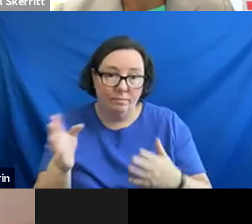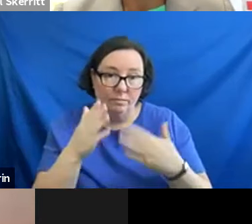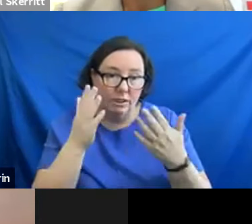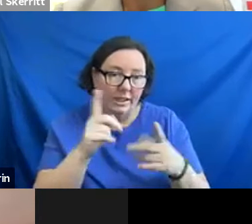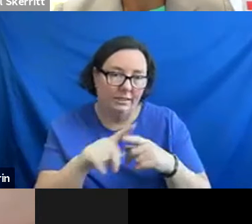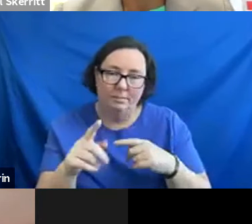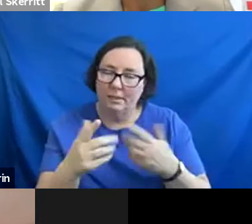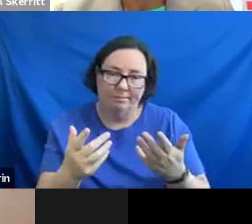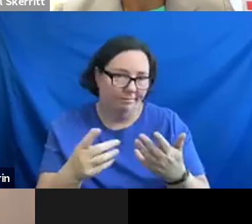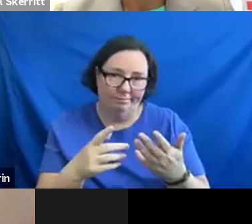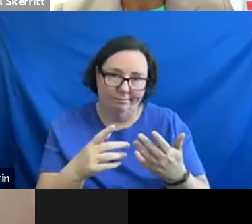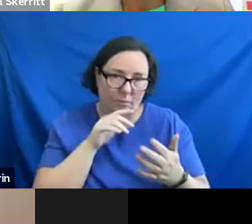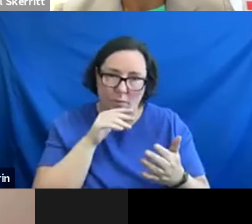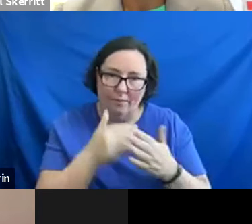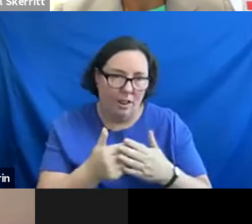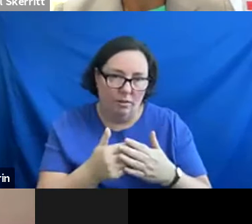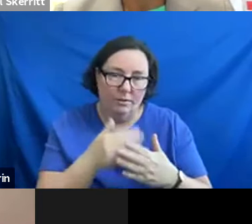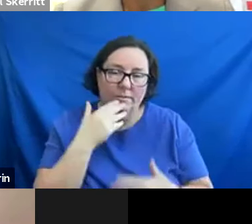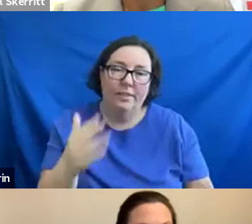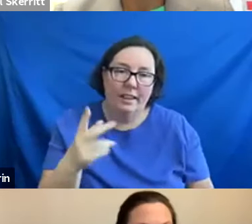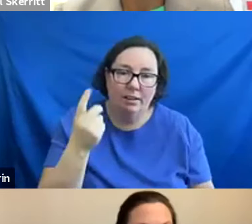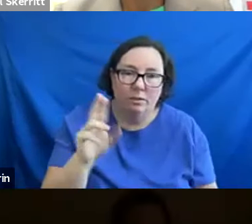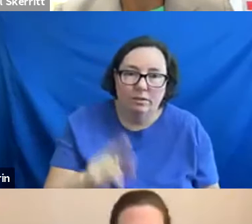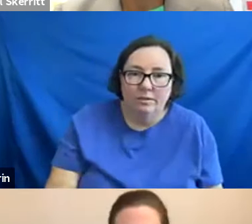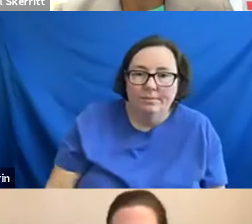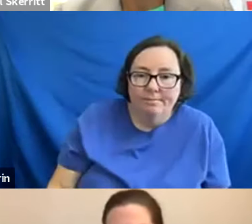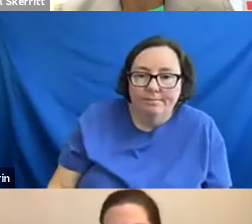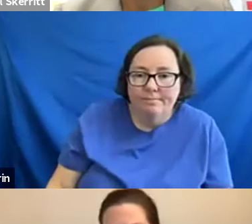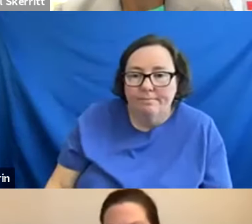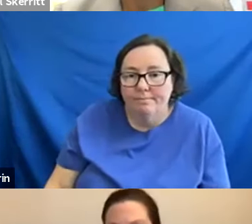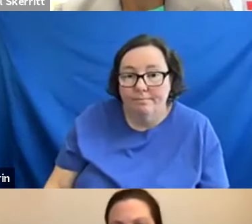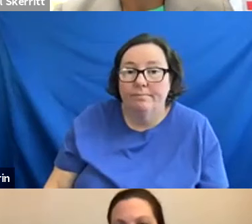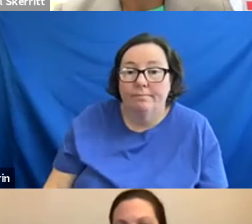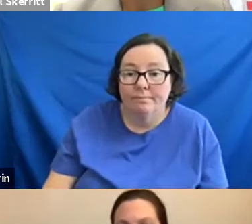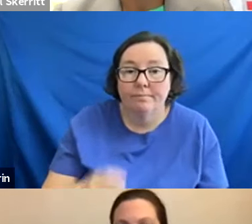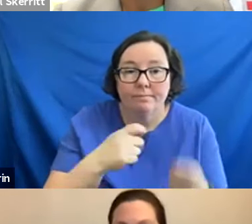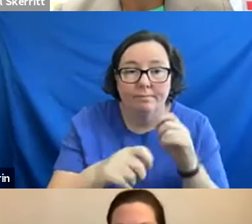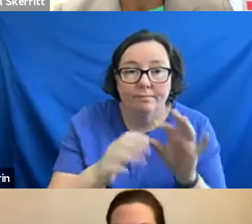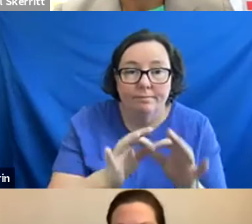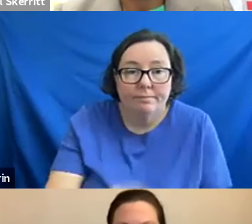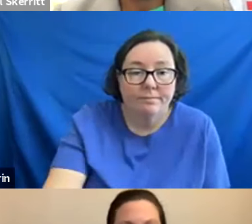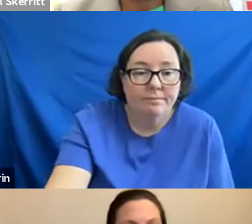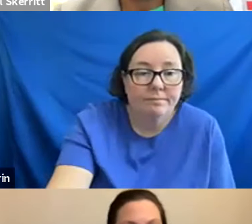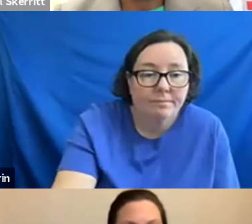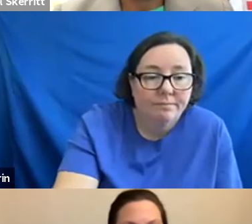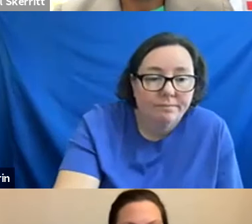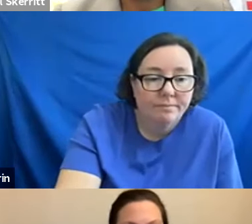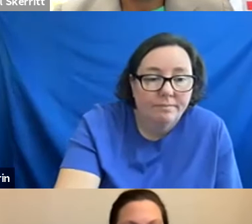a long way from that, Doctor, and I want to thank you. I appreciate the questions.